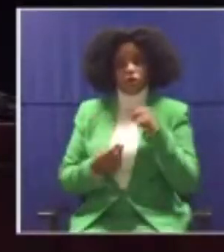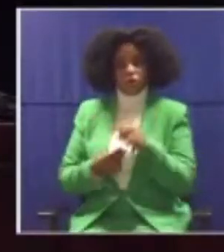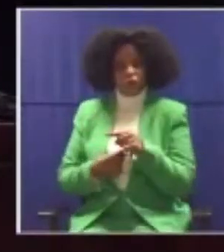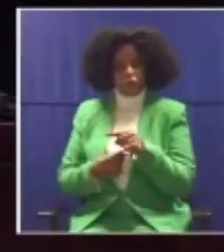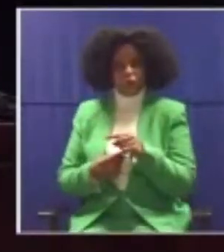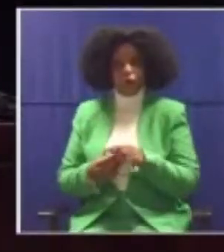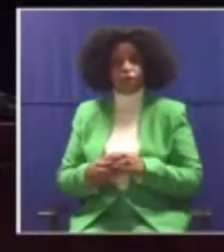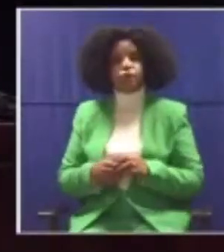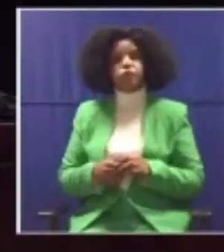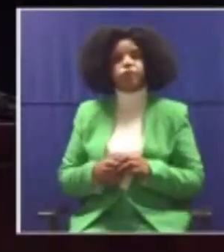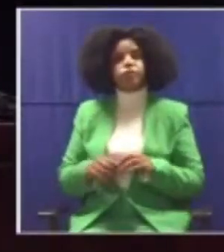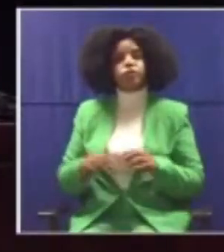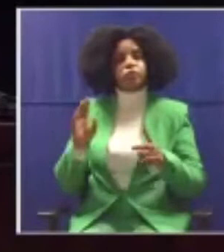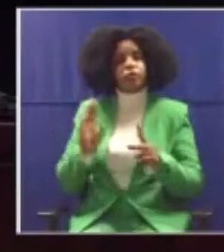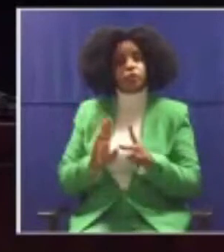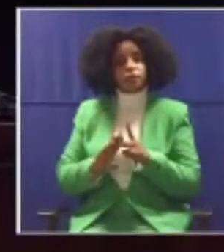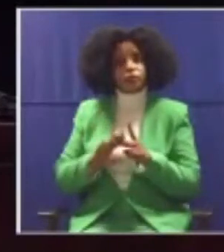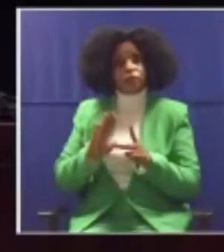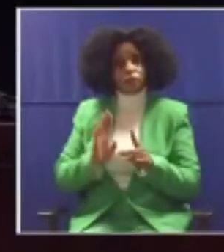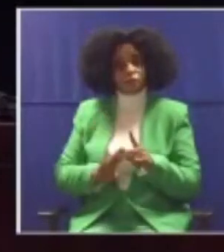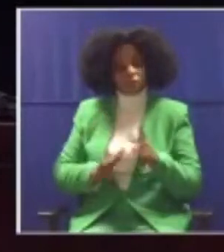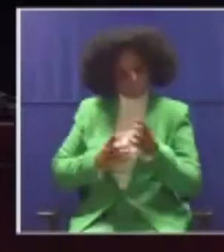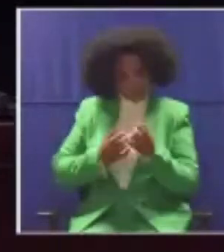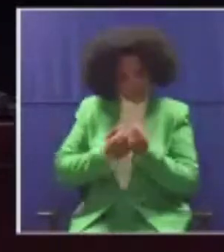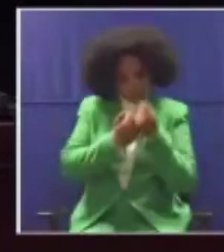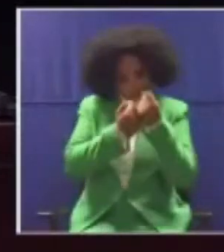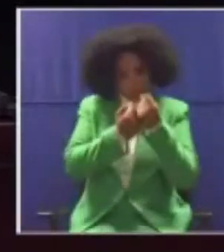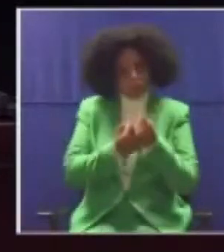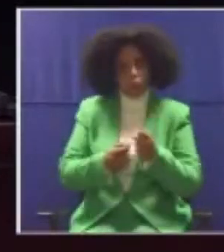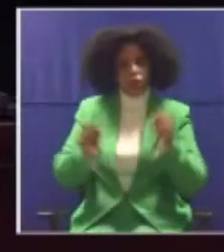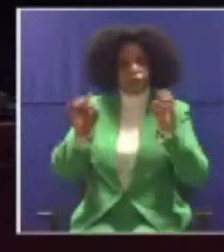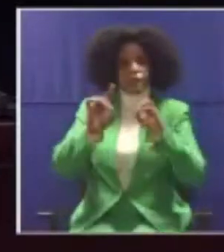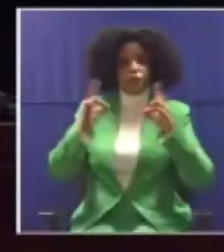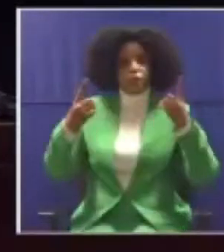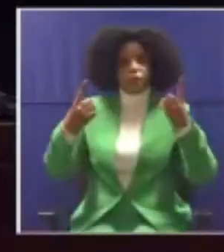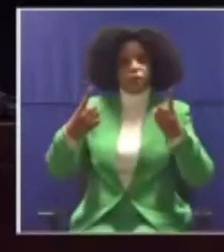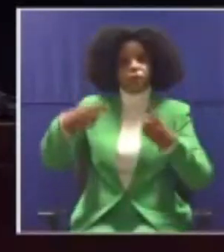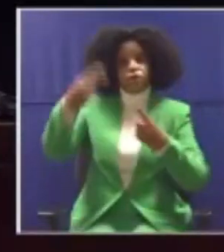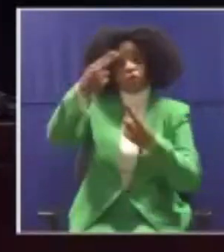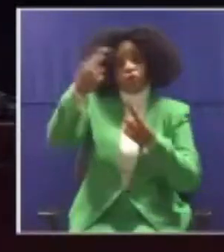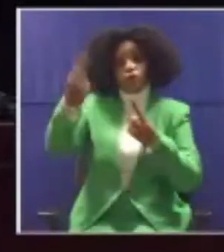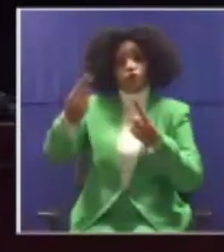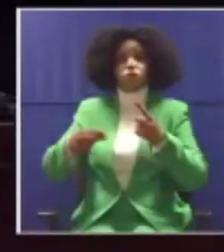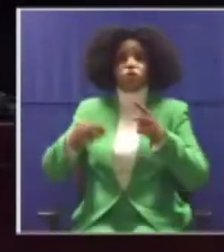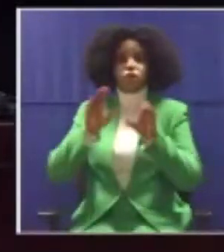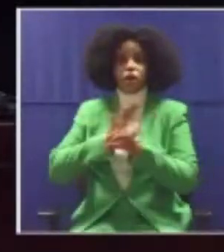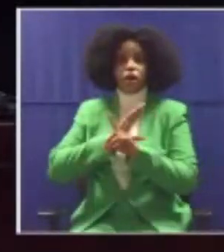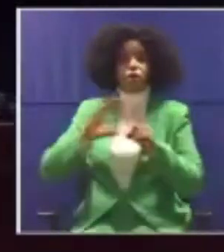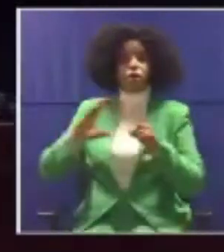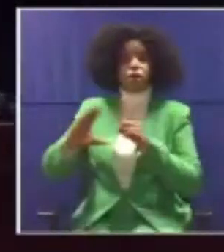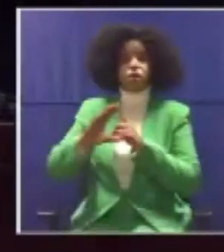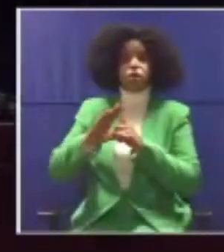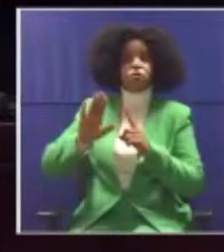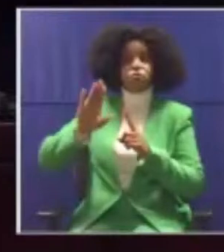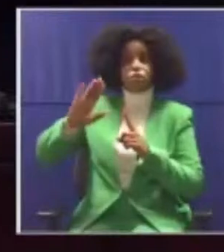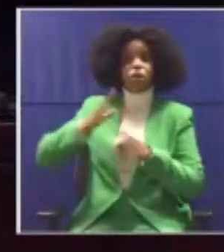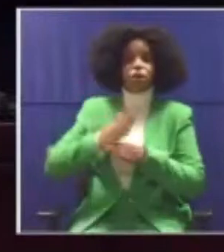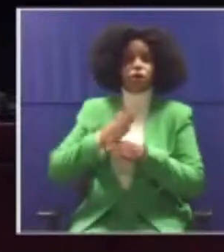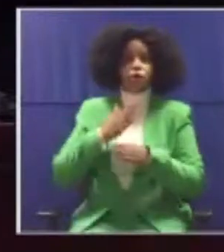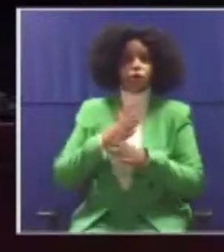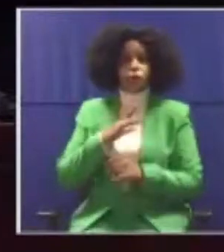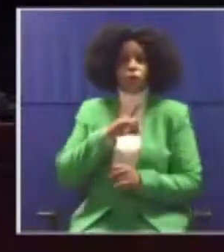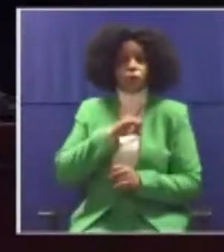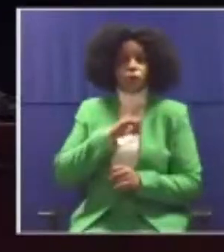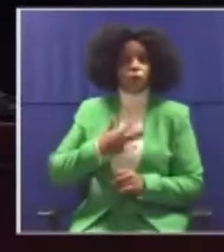also support the Department of Arts and Culture in their work to strengthen the issue of